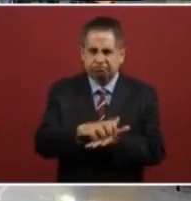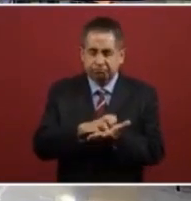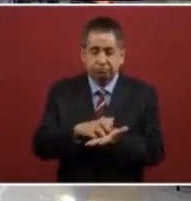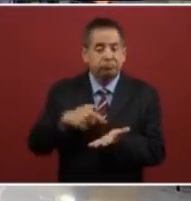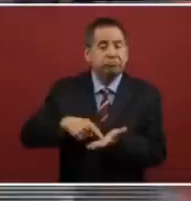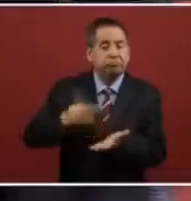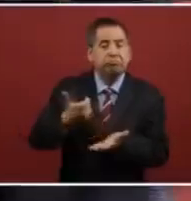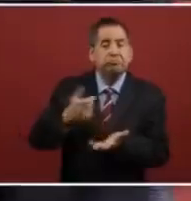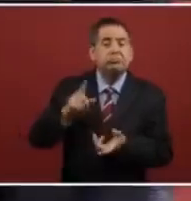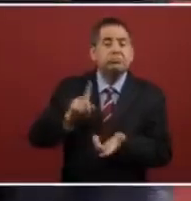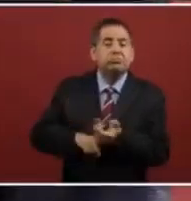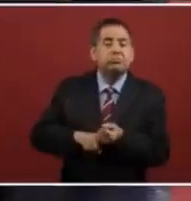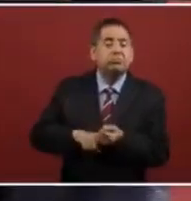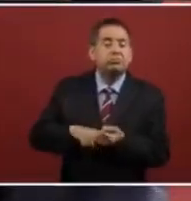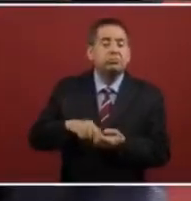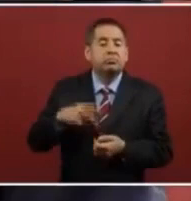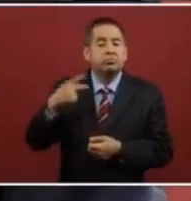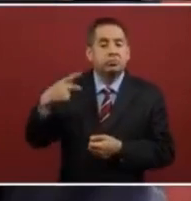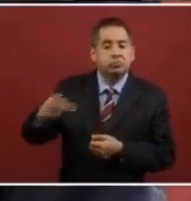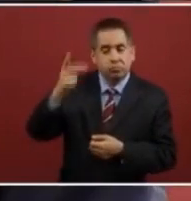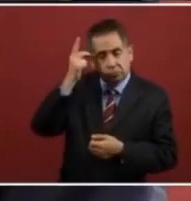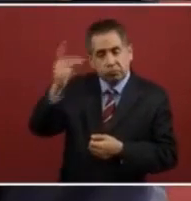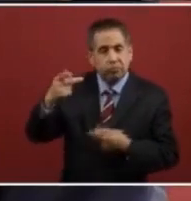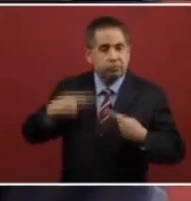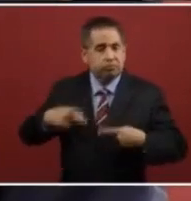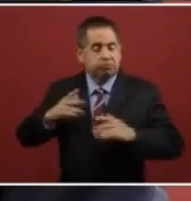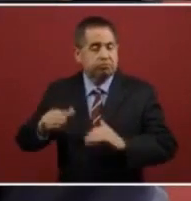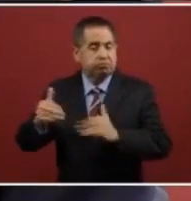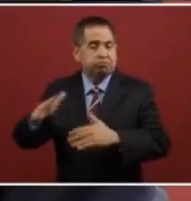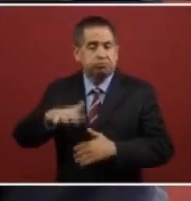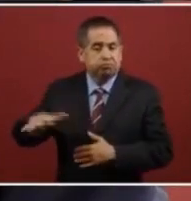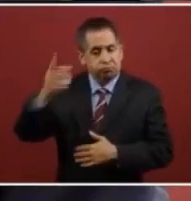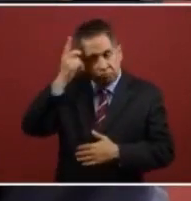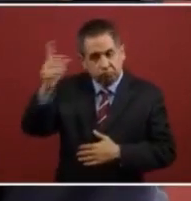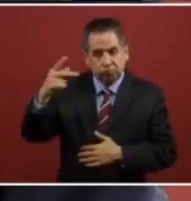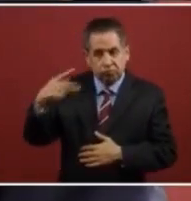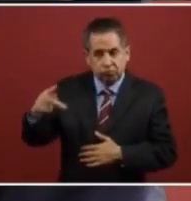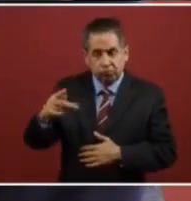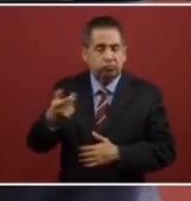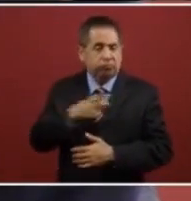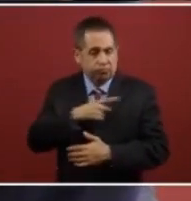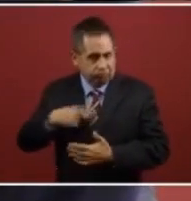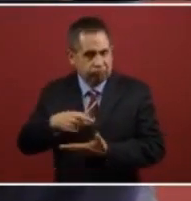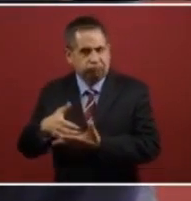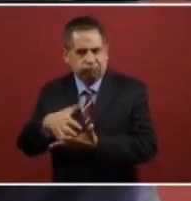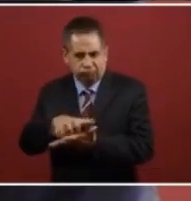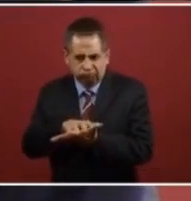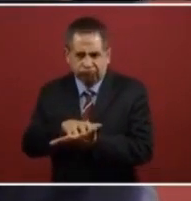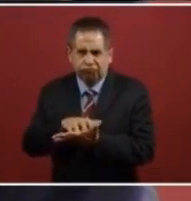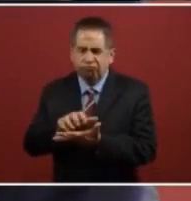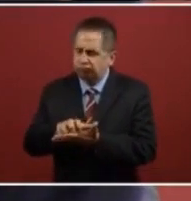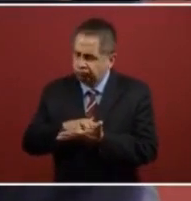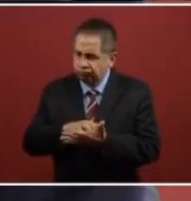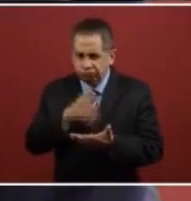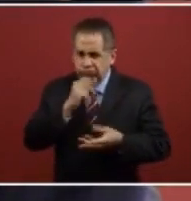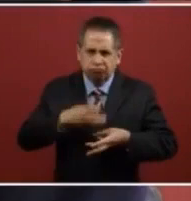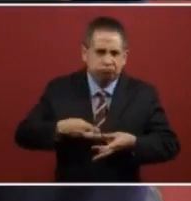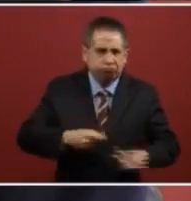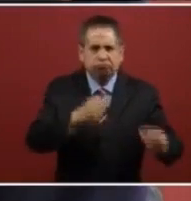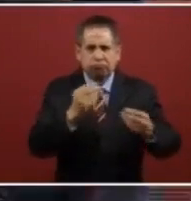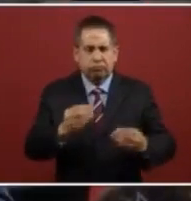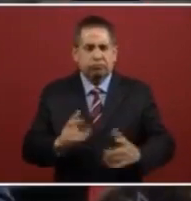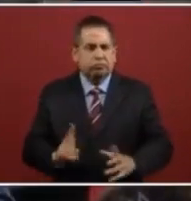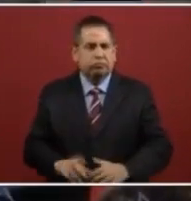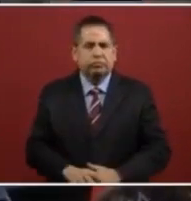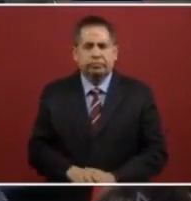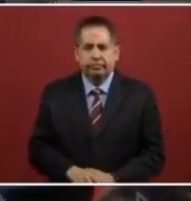what she's del saying. presupuesto, Stop que es dinero del pueblo, wasting the people's money ahorrar on en todo lo que se pueda. their Y ya